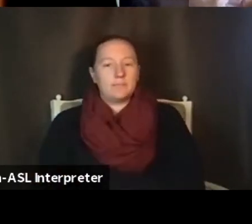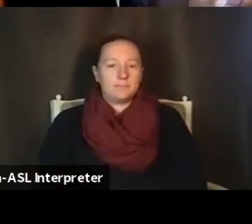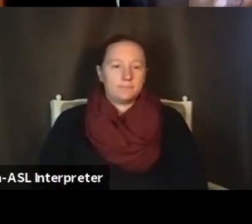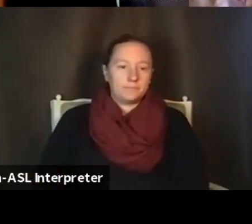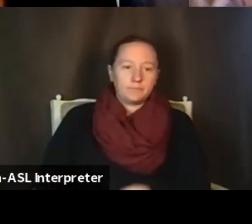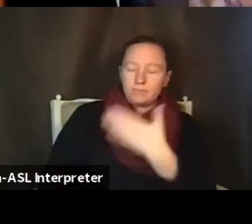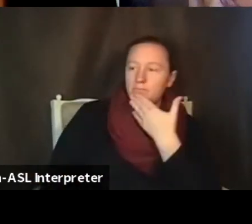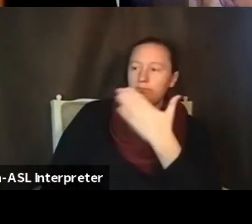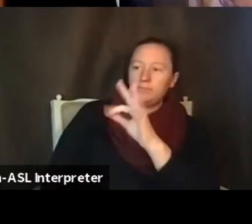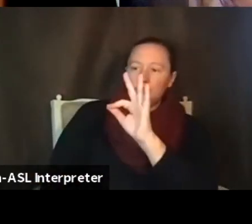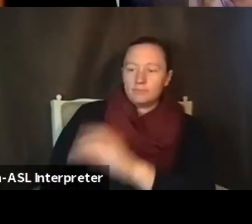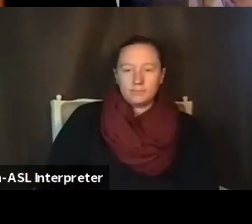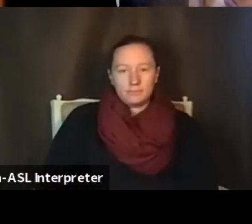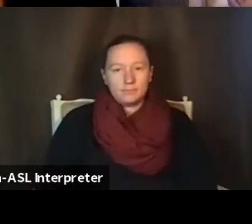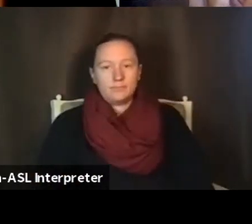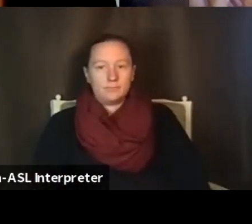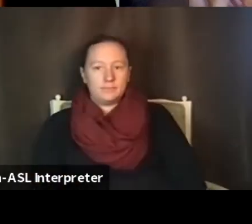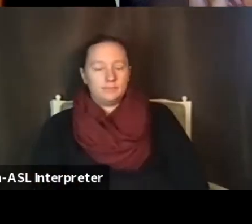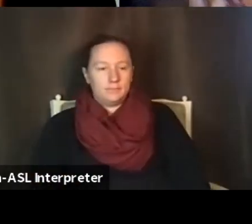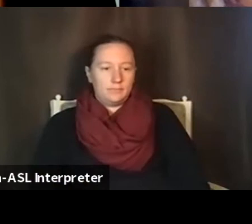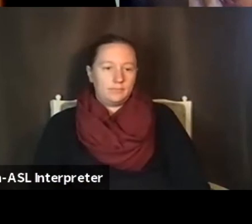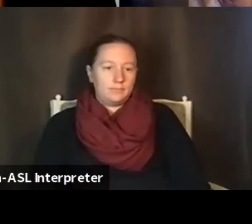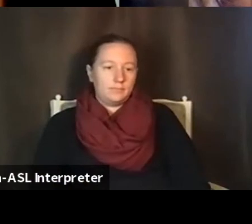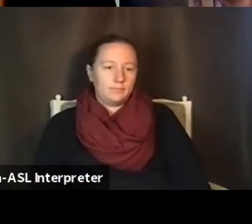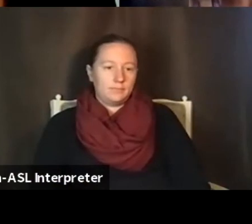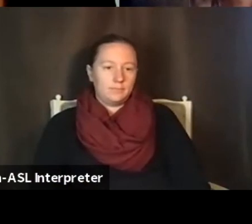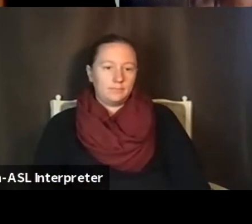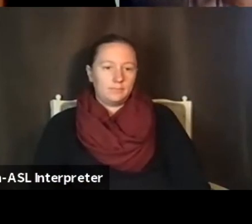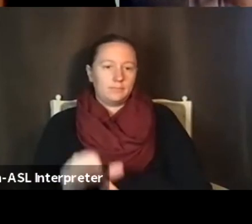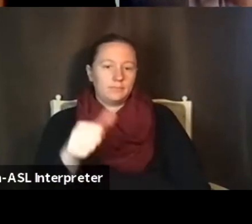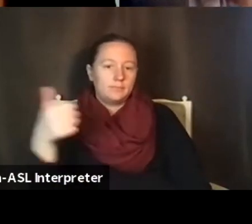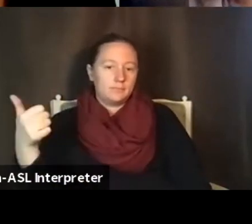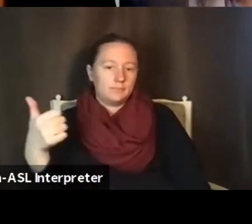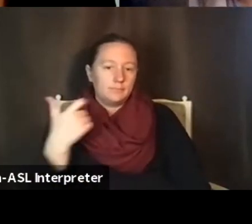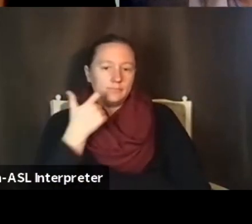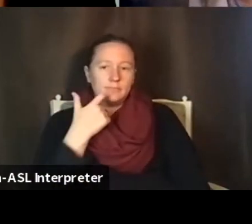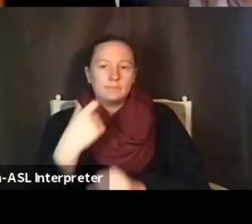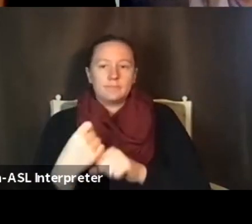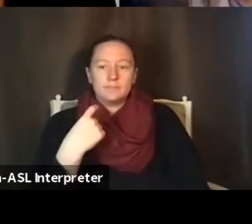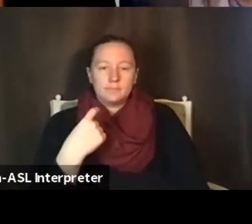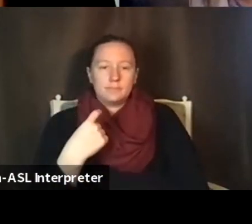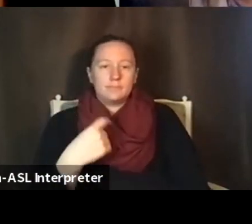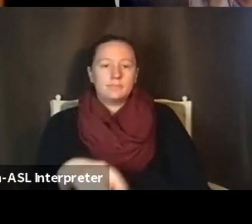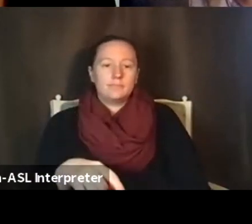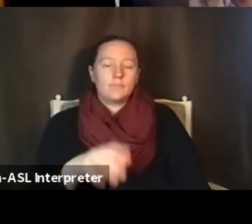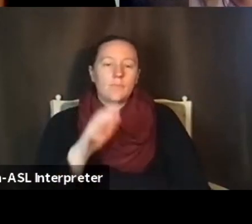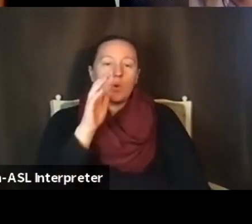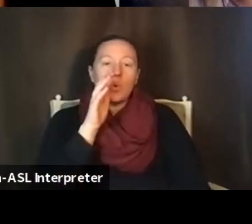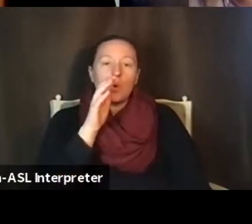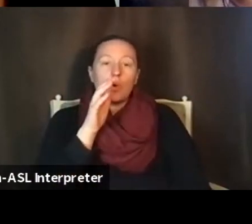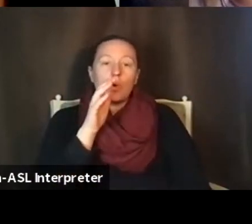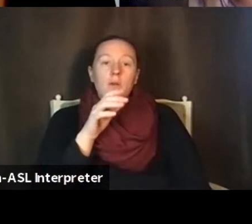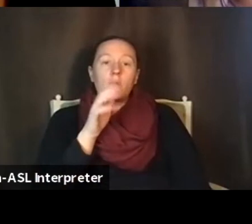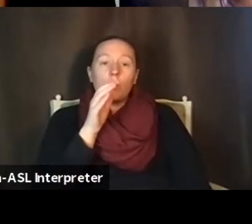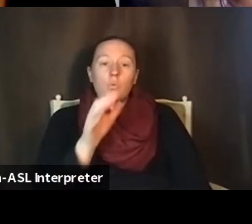Great, thanks. Thank you, Camille. Okay, another question that just came in. Will social determinants of